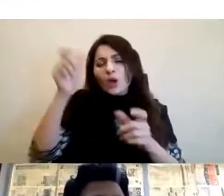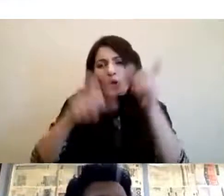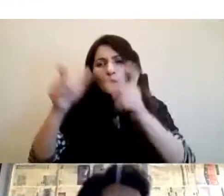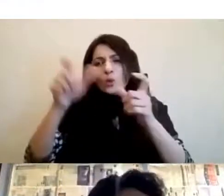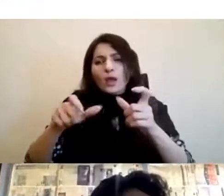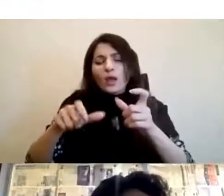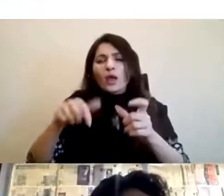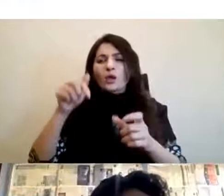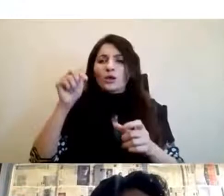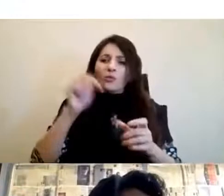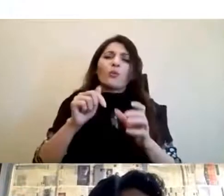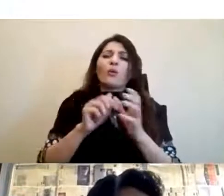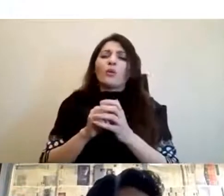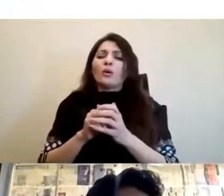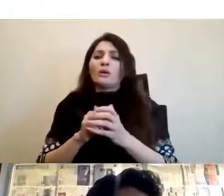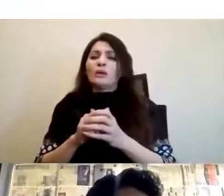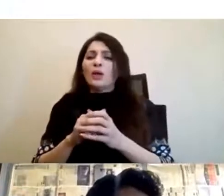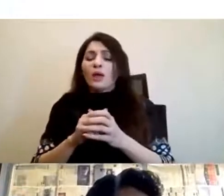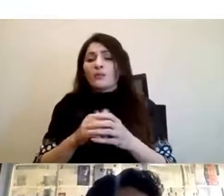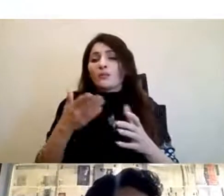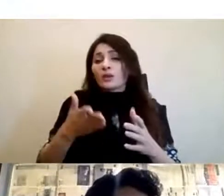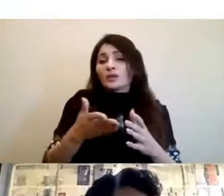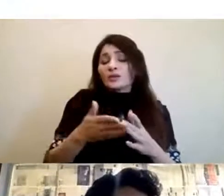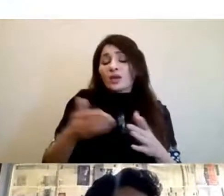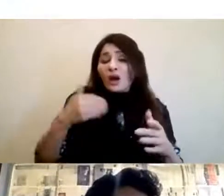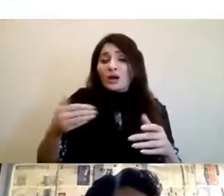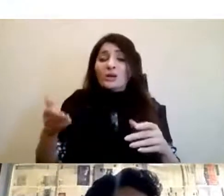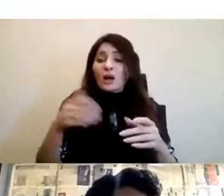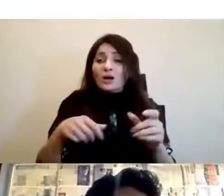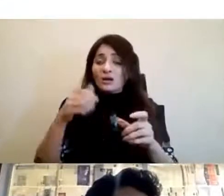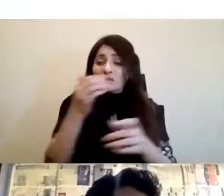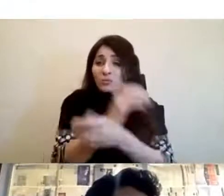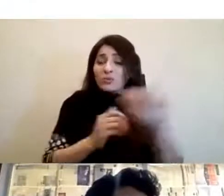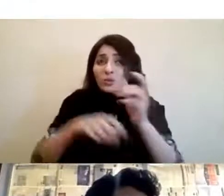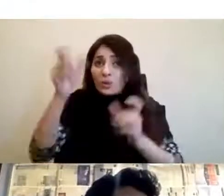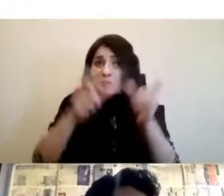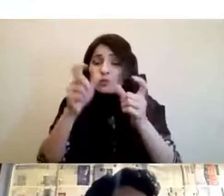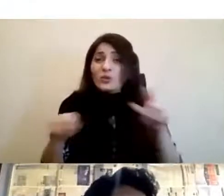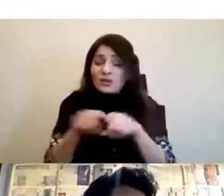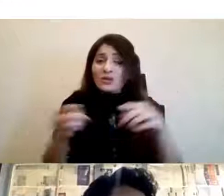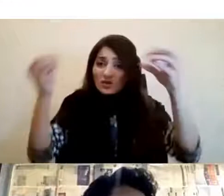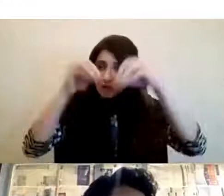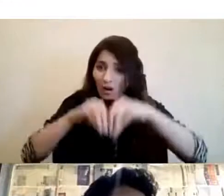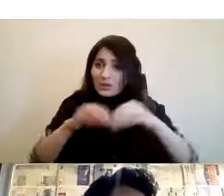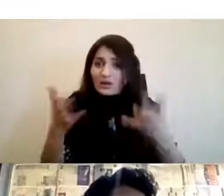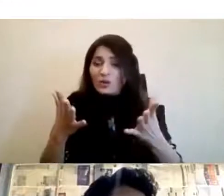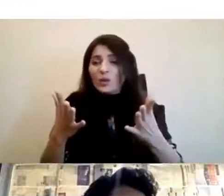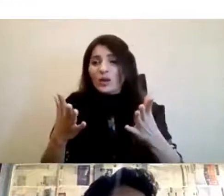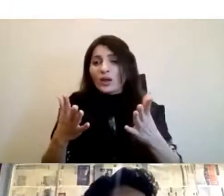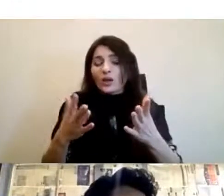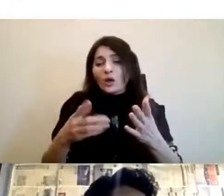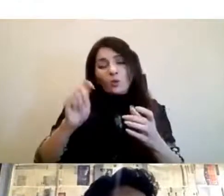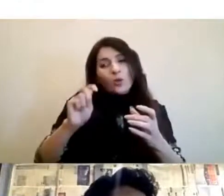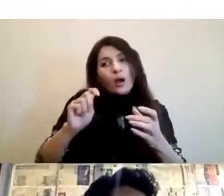expertise. So when you design something by excluding us, then the result is not really up to the mark. Secondly, a